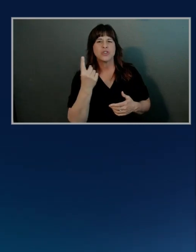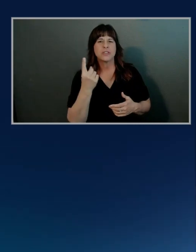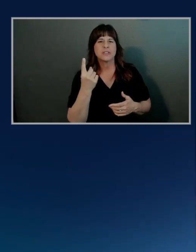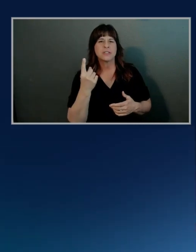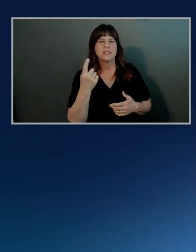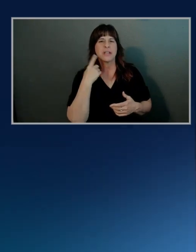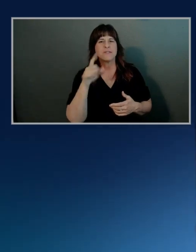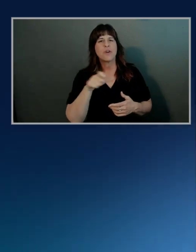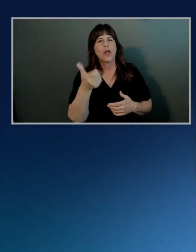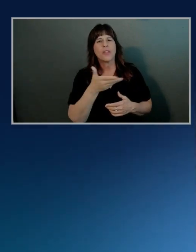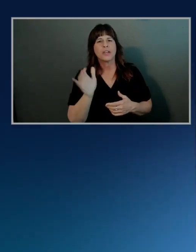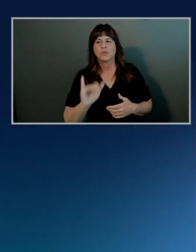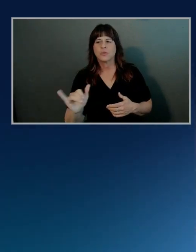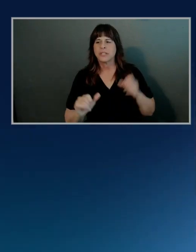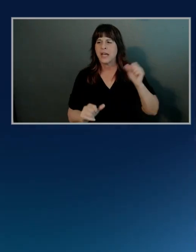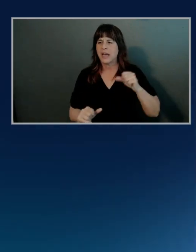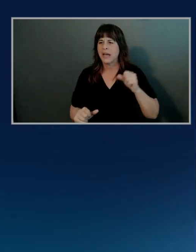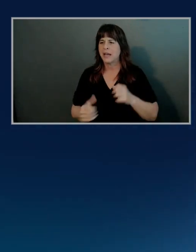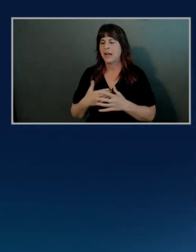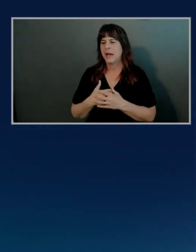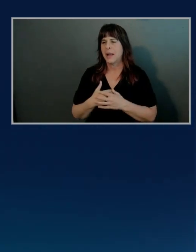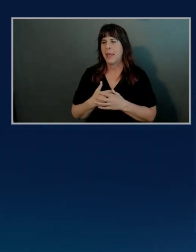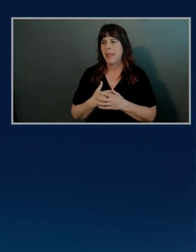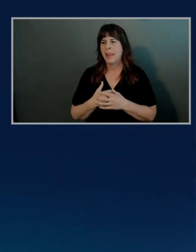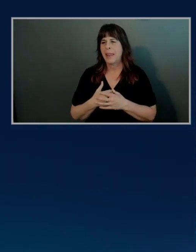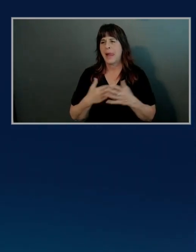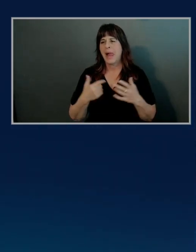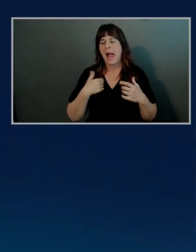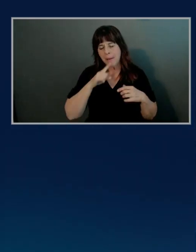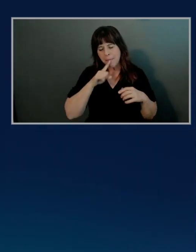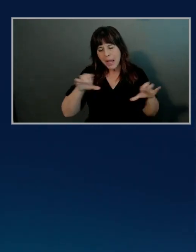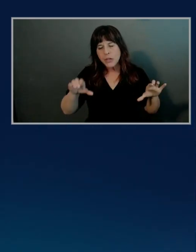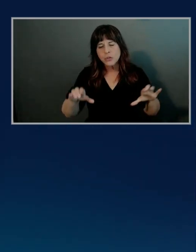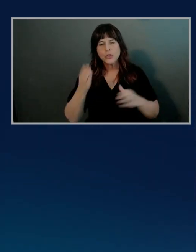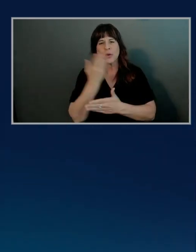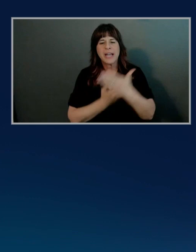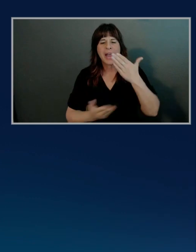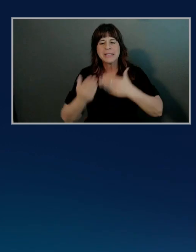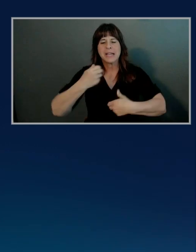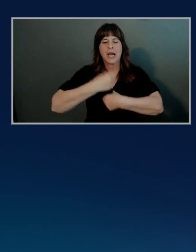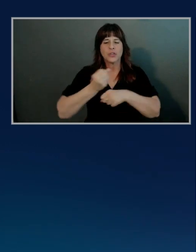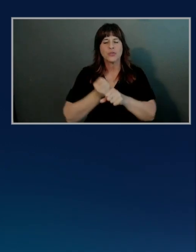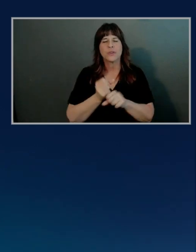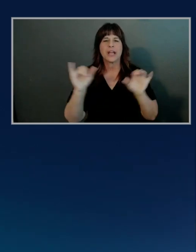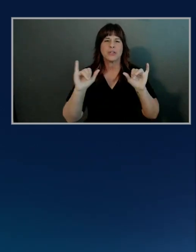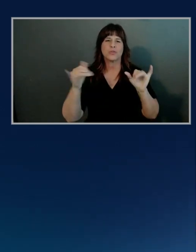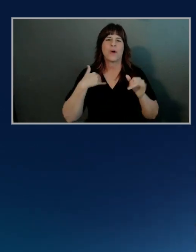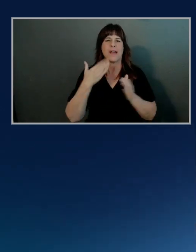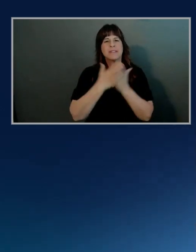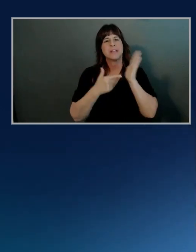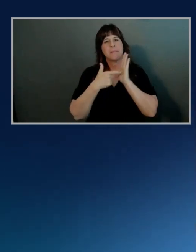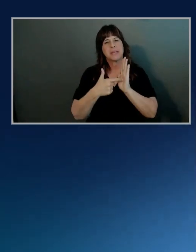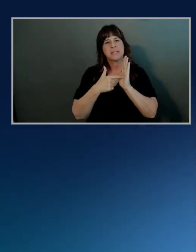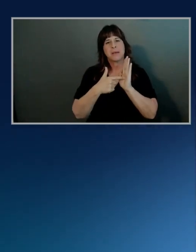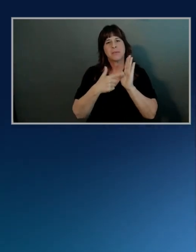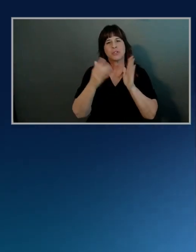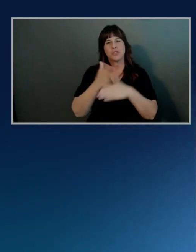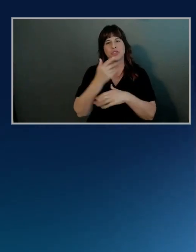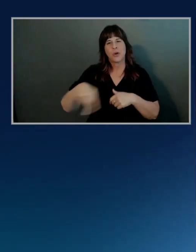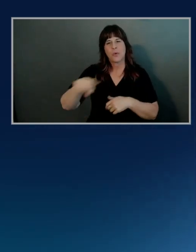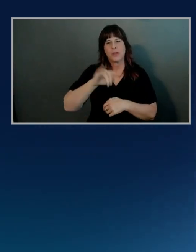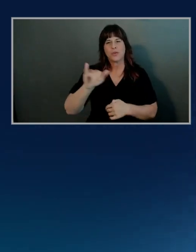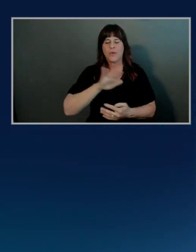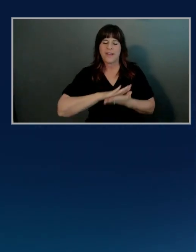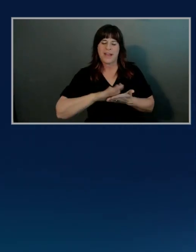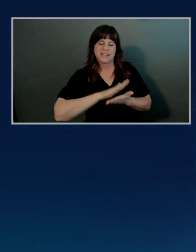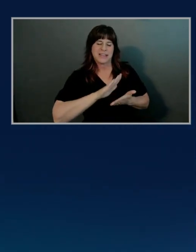okay. So I'm not just reading papers, I'm actually doing hands-on coding. So I do have some examples to share with you as well. Nice, nice, nice.